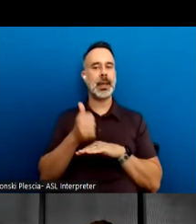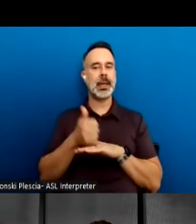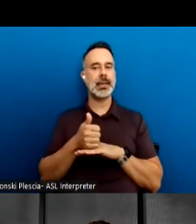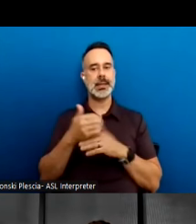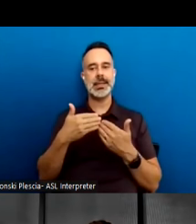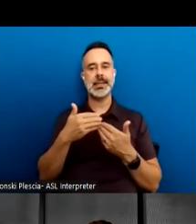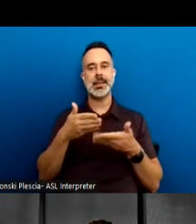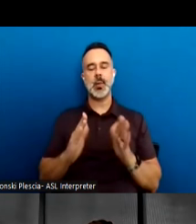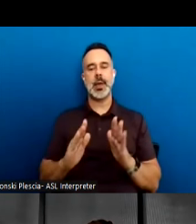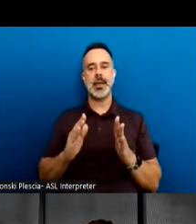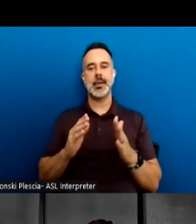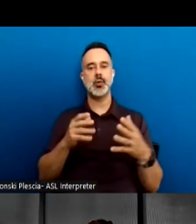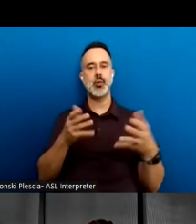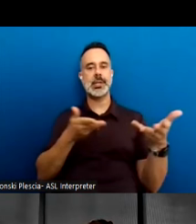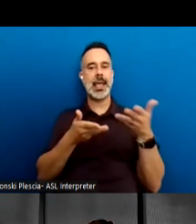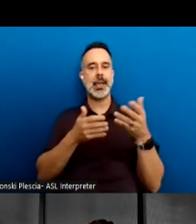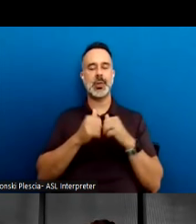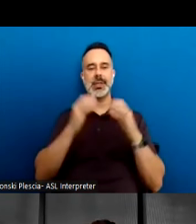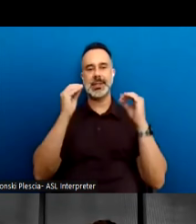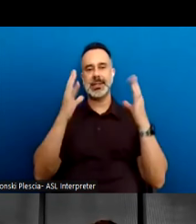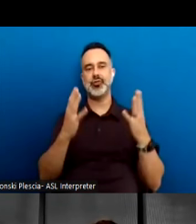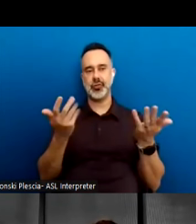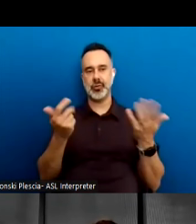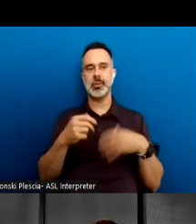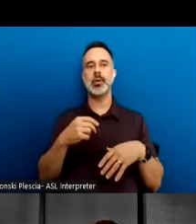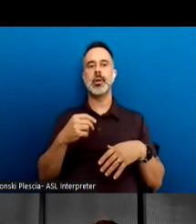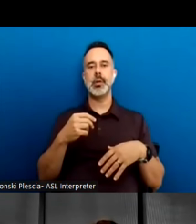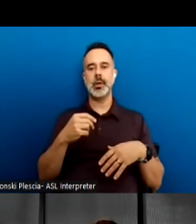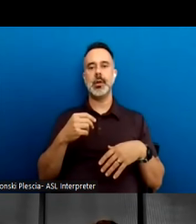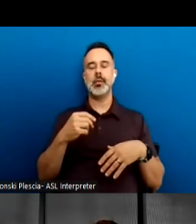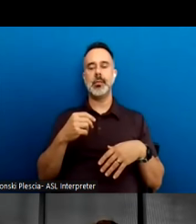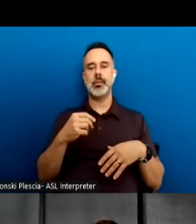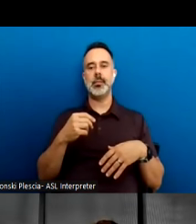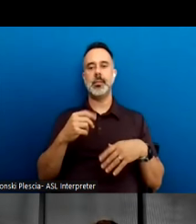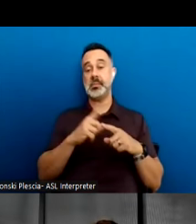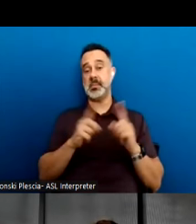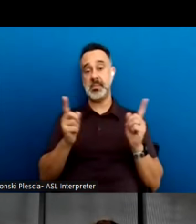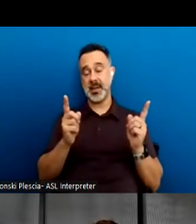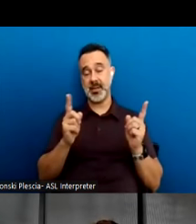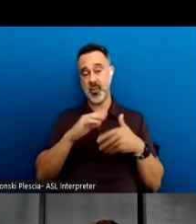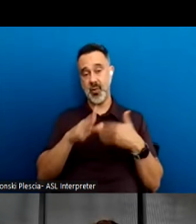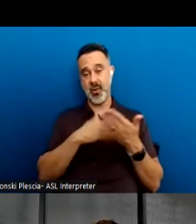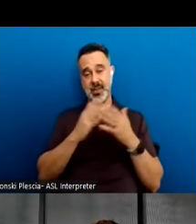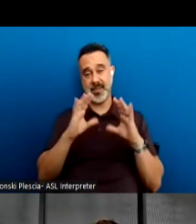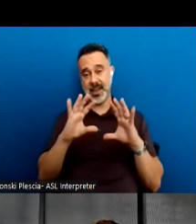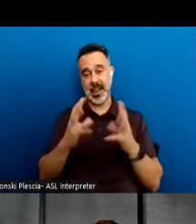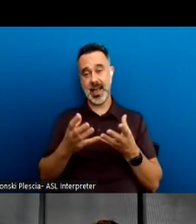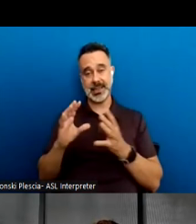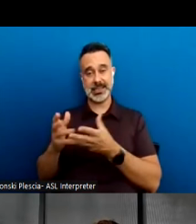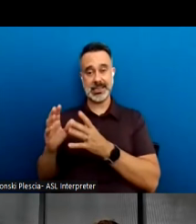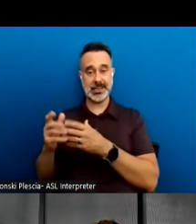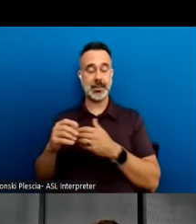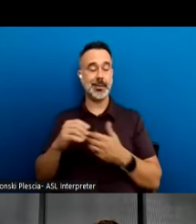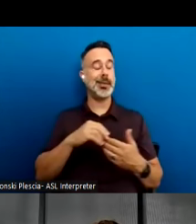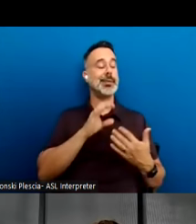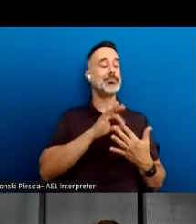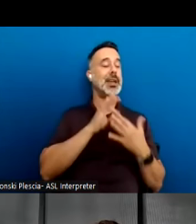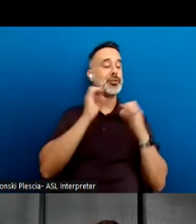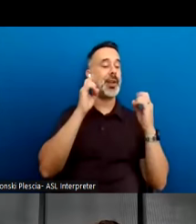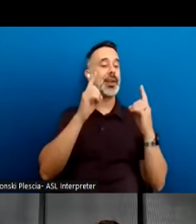to engage with the teachers. But all of the classes, the special ed teachers are